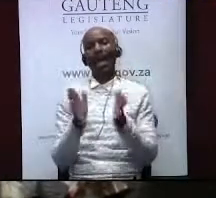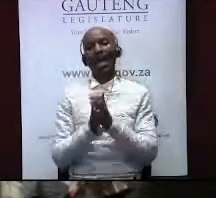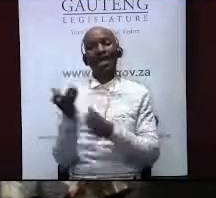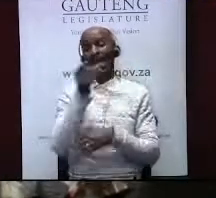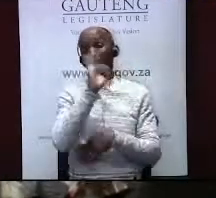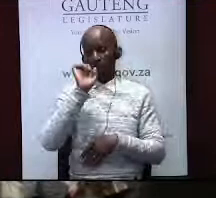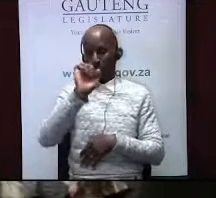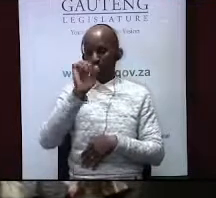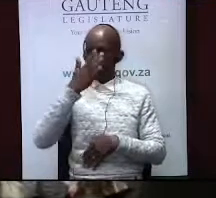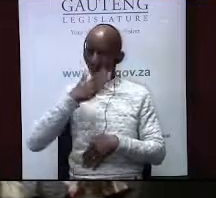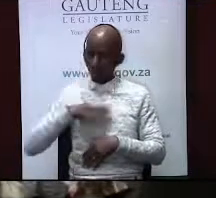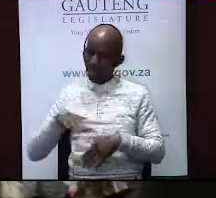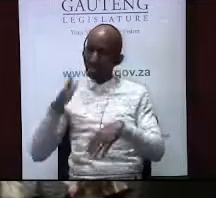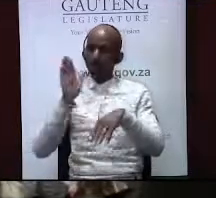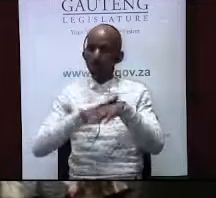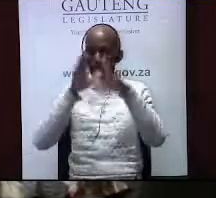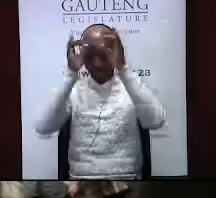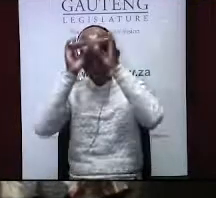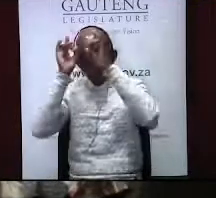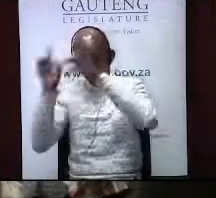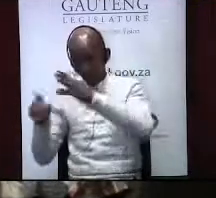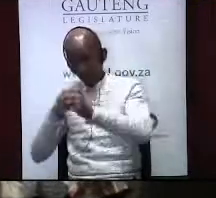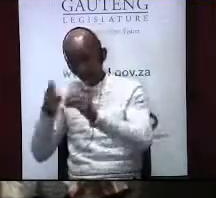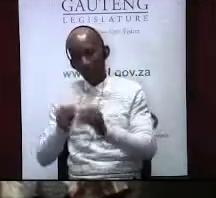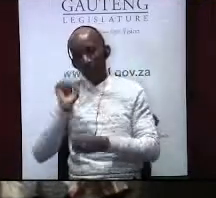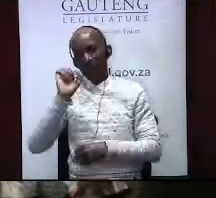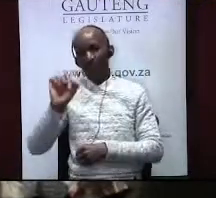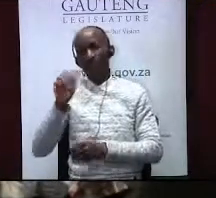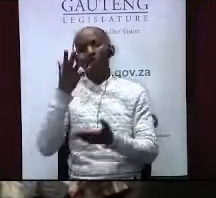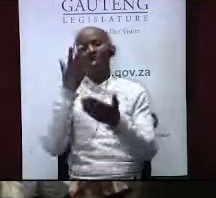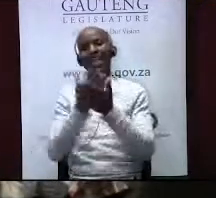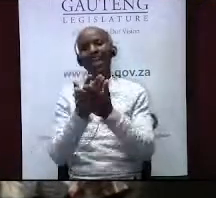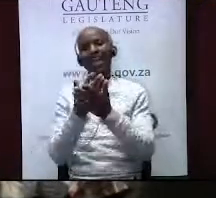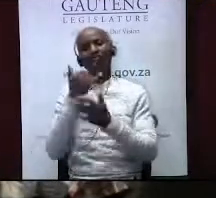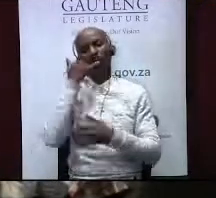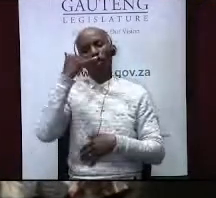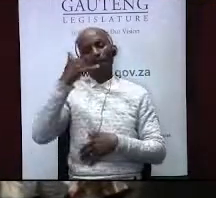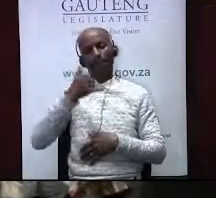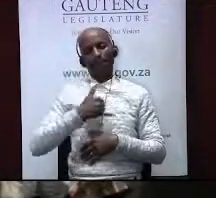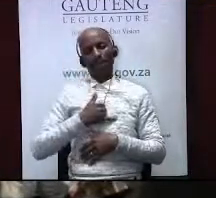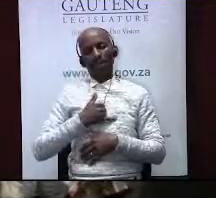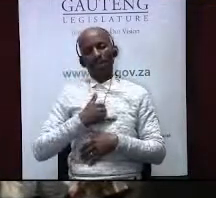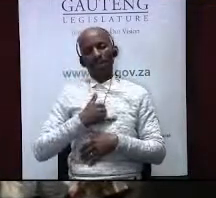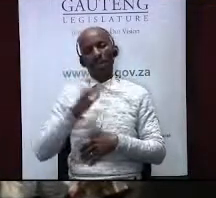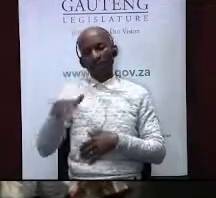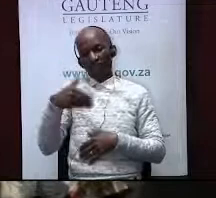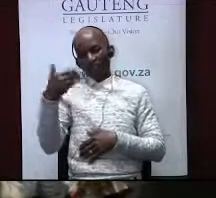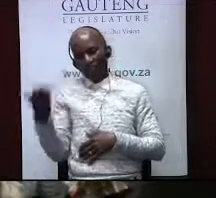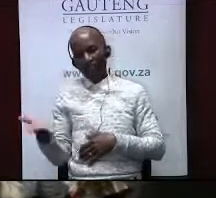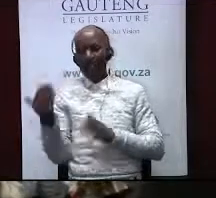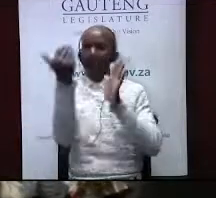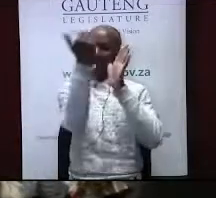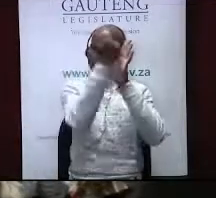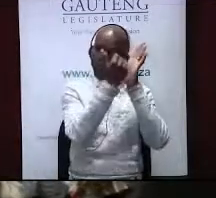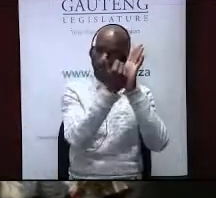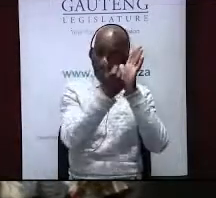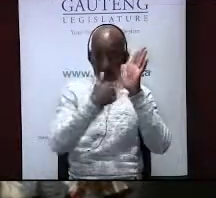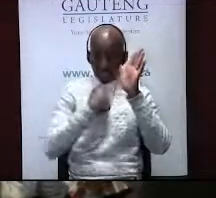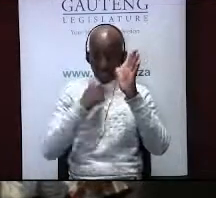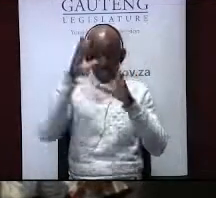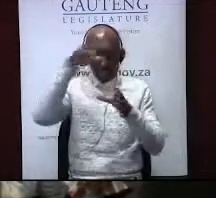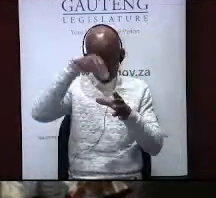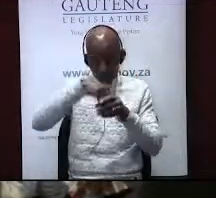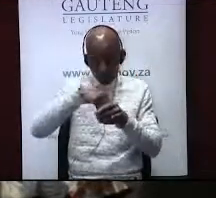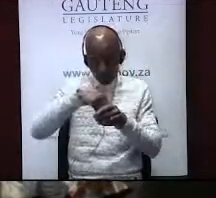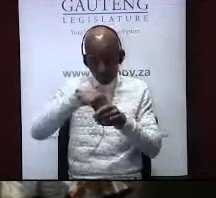if you want more information about that, then you can contact me. One of the other programs that I'm involved